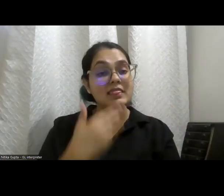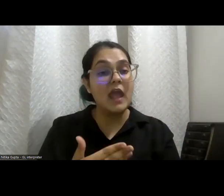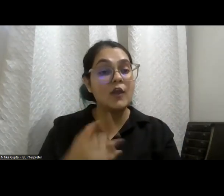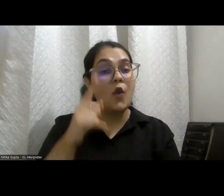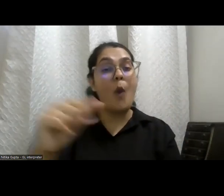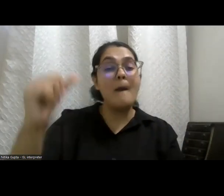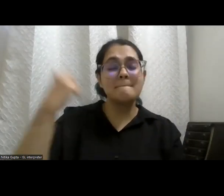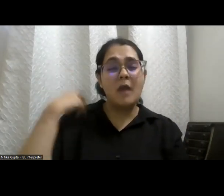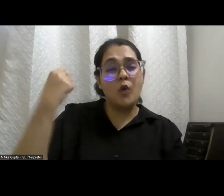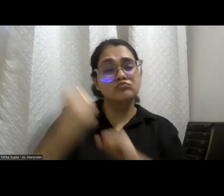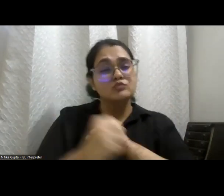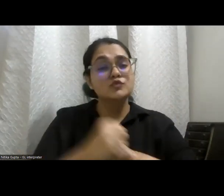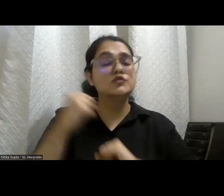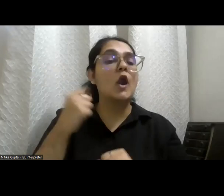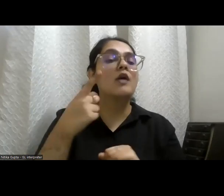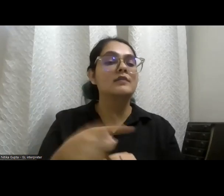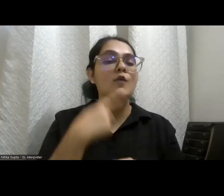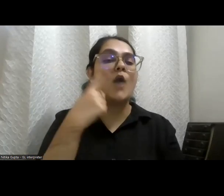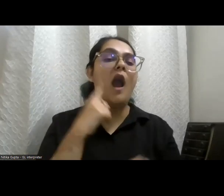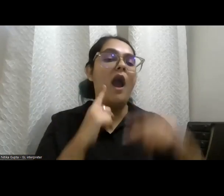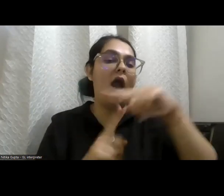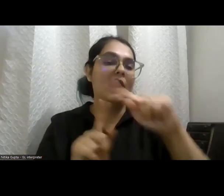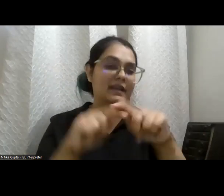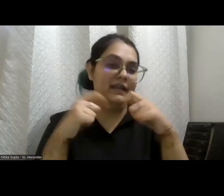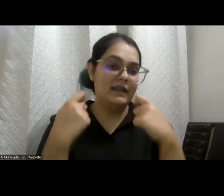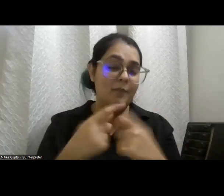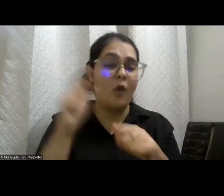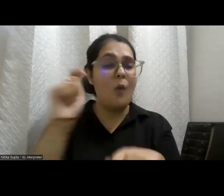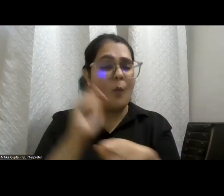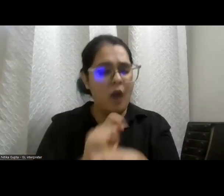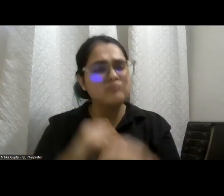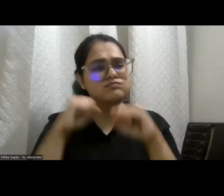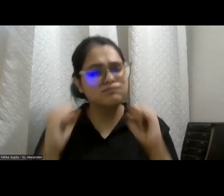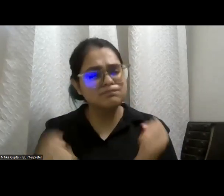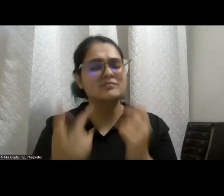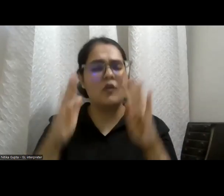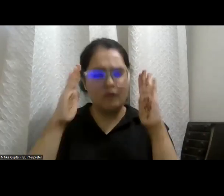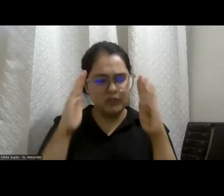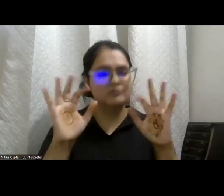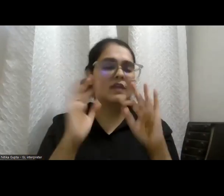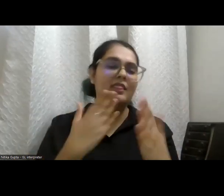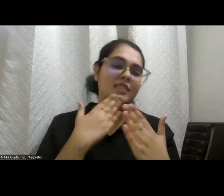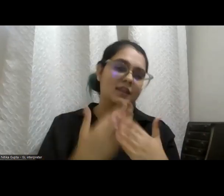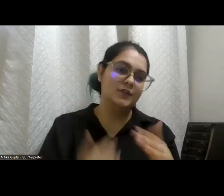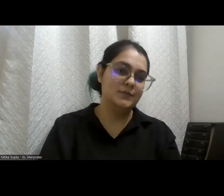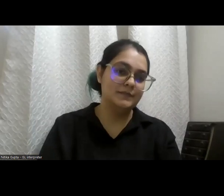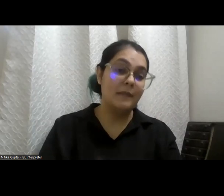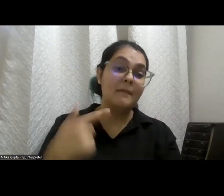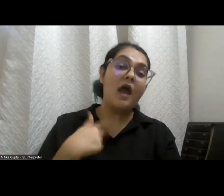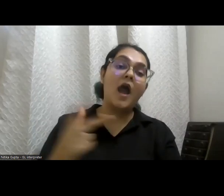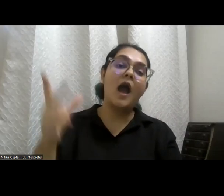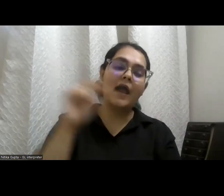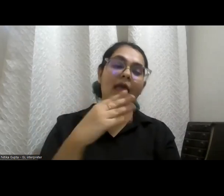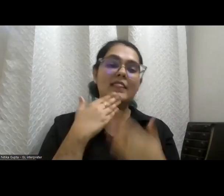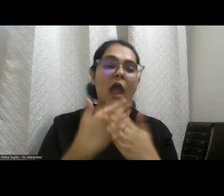of IT who made this event possible in this format. Your hard work and dedication are deeply appreciated. Once again, thank you